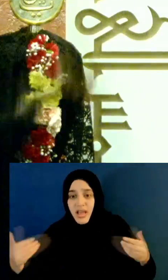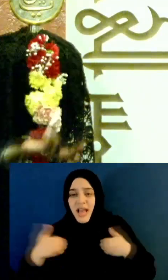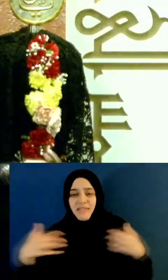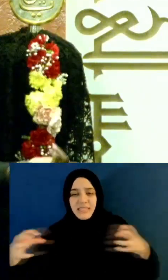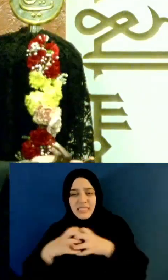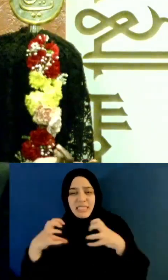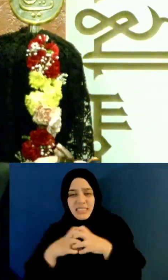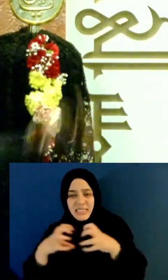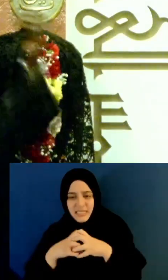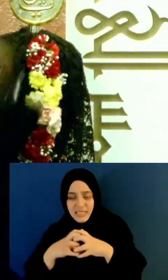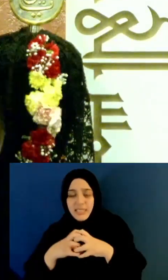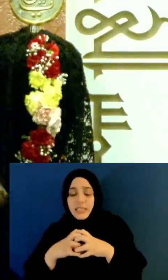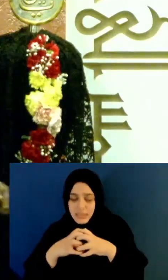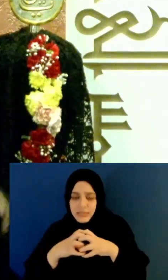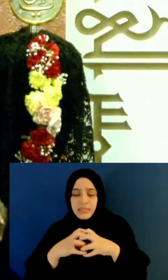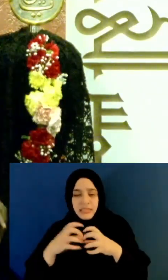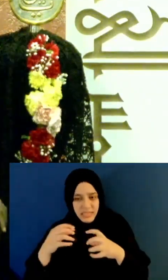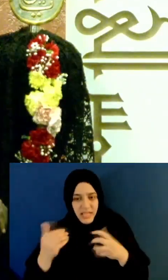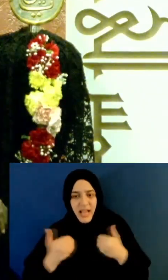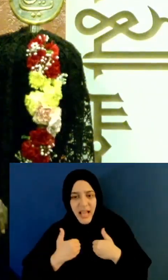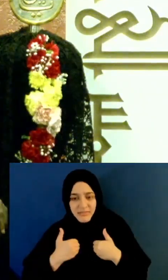civilizations, if you like, or identities.